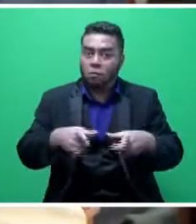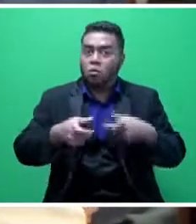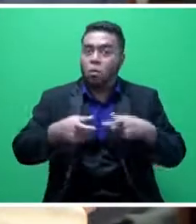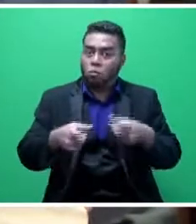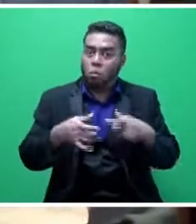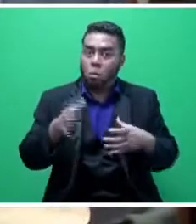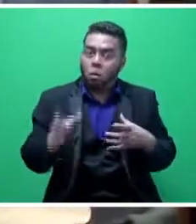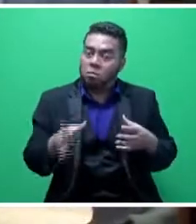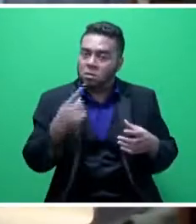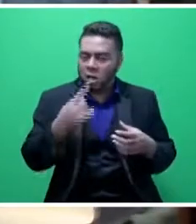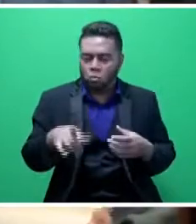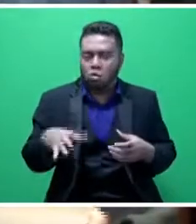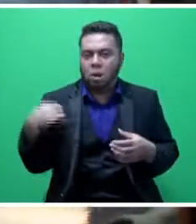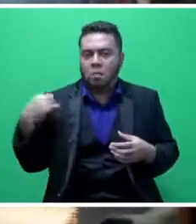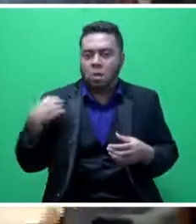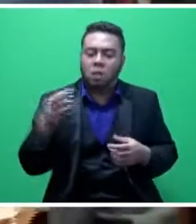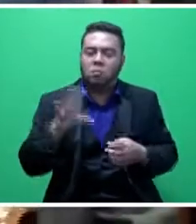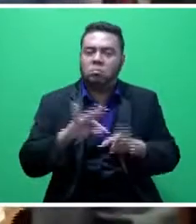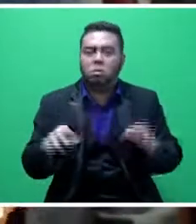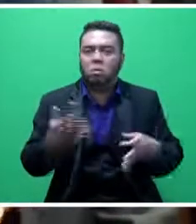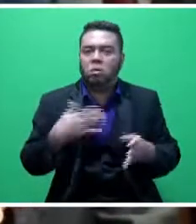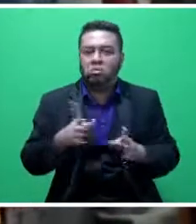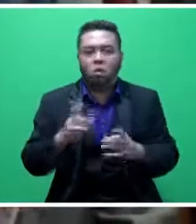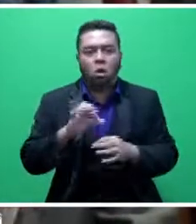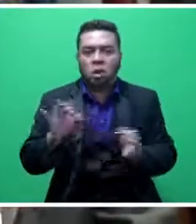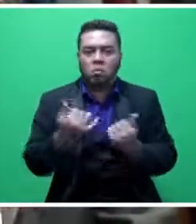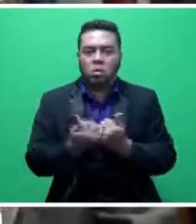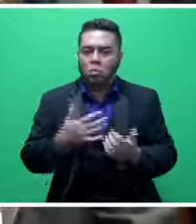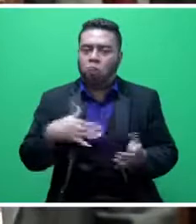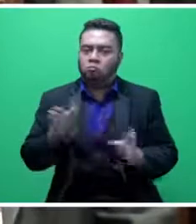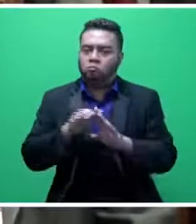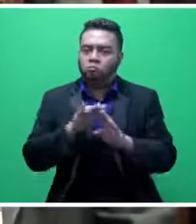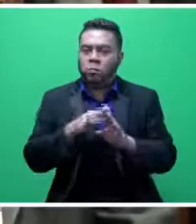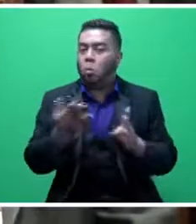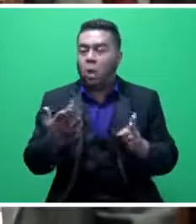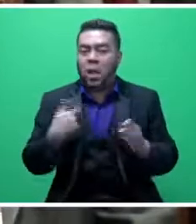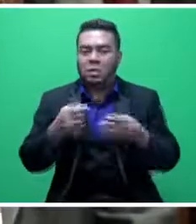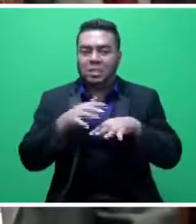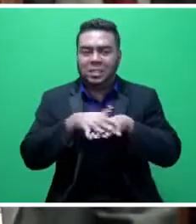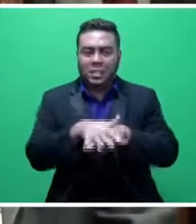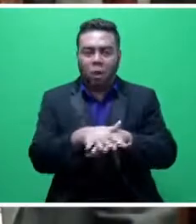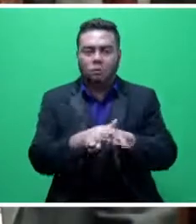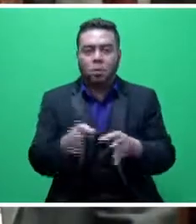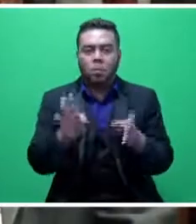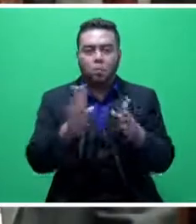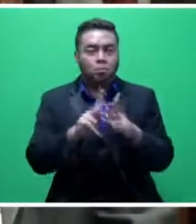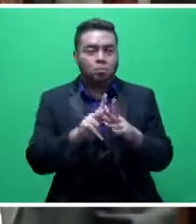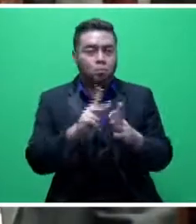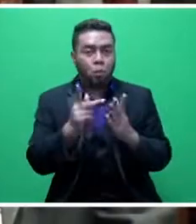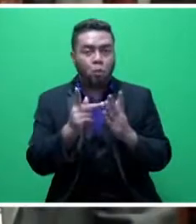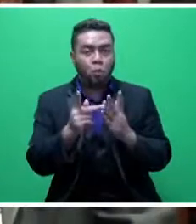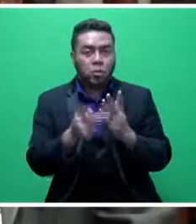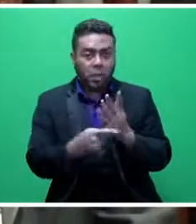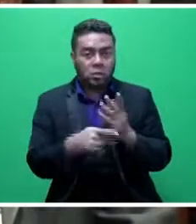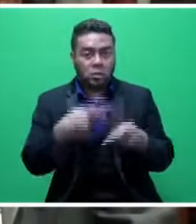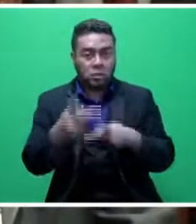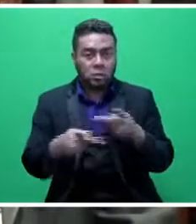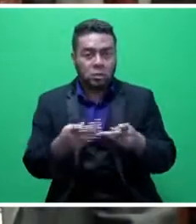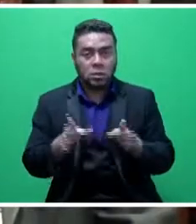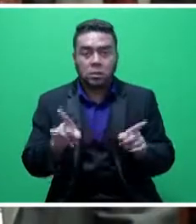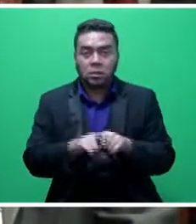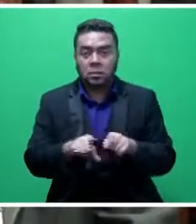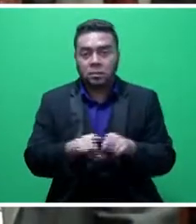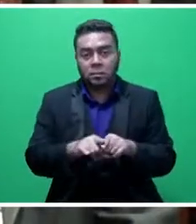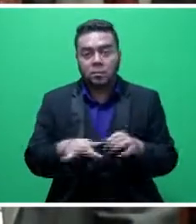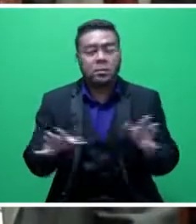decision to the Court of Review. To streamline the process for the review of the controller's decision by the controller, a similar approach